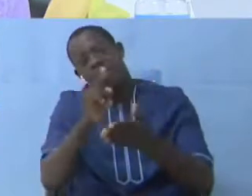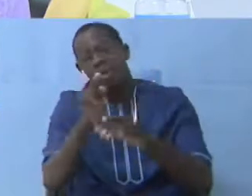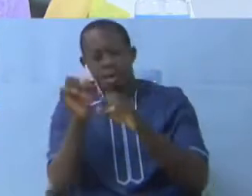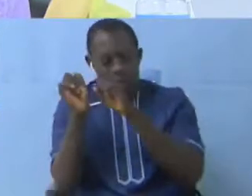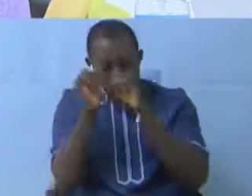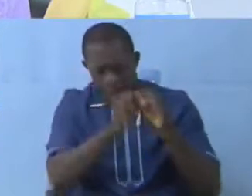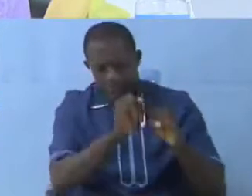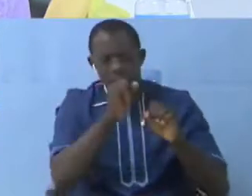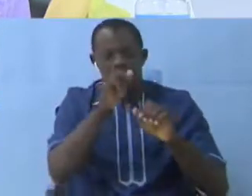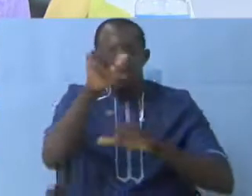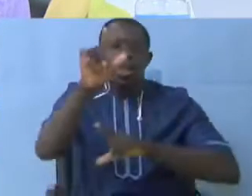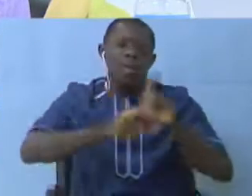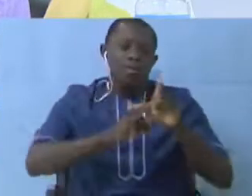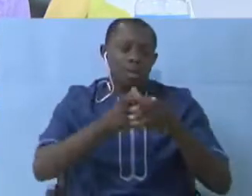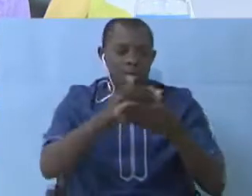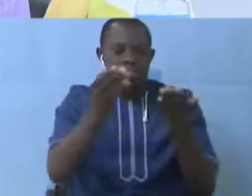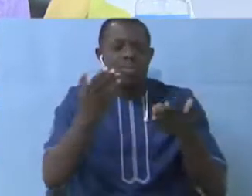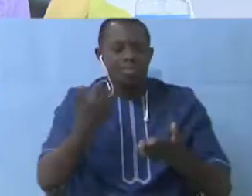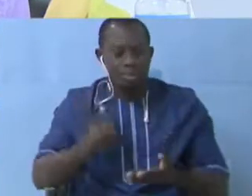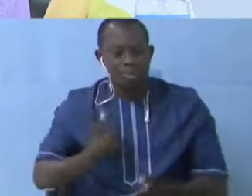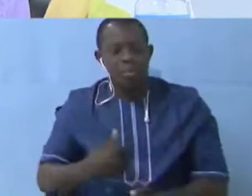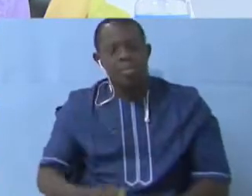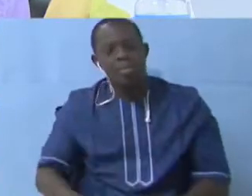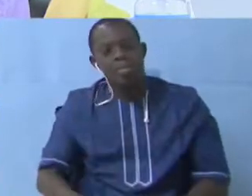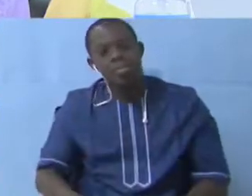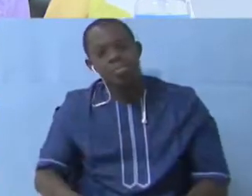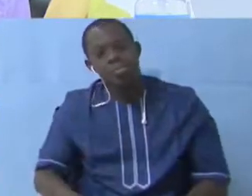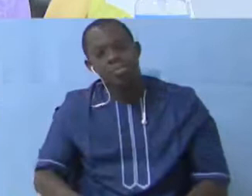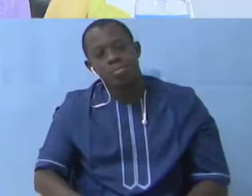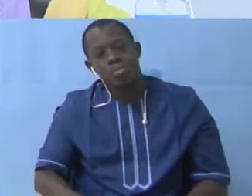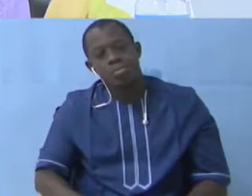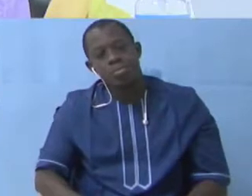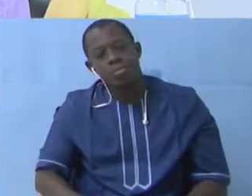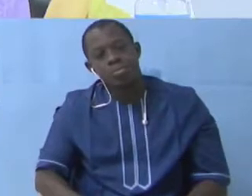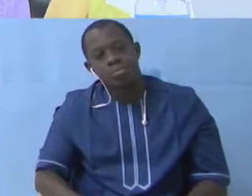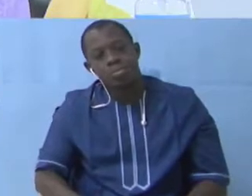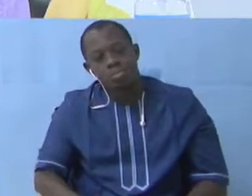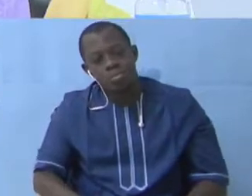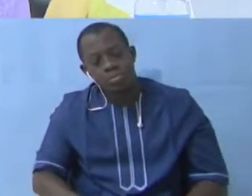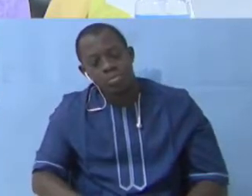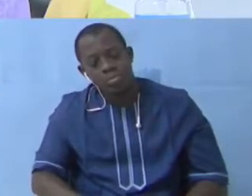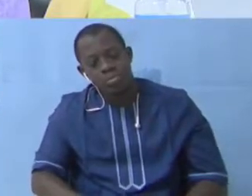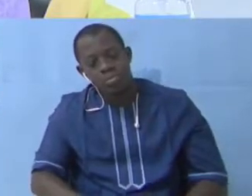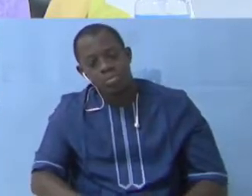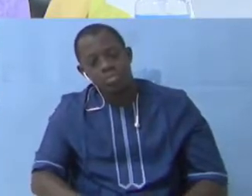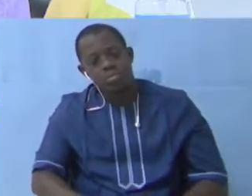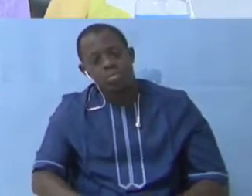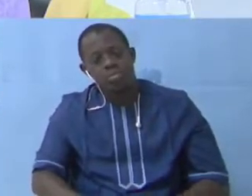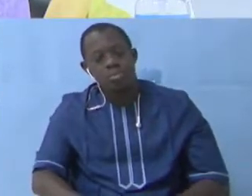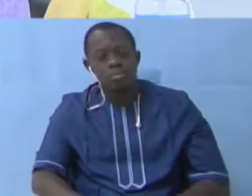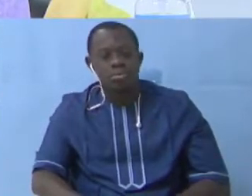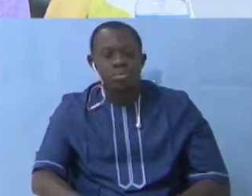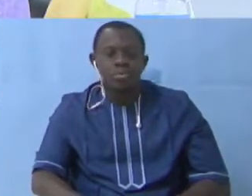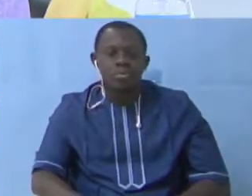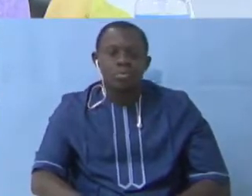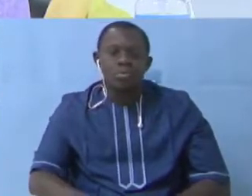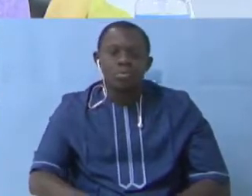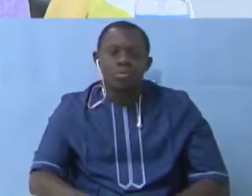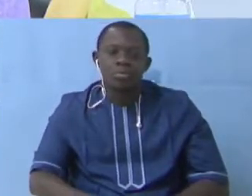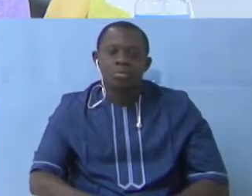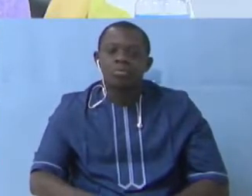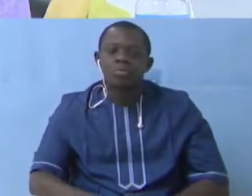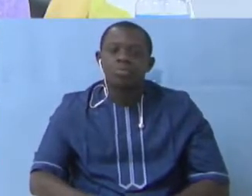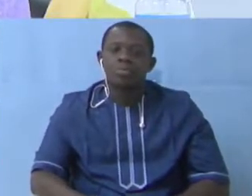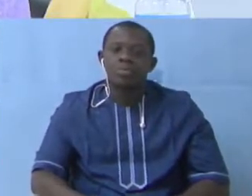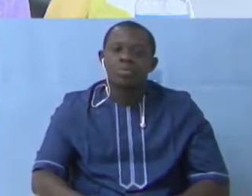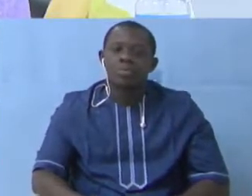yenn boor yu bari dañ leen daan may nag ndimbal dal di leen teg ñu dalal leen. And we know